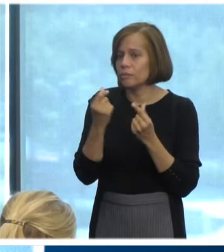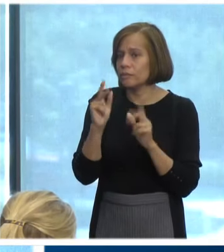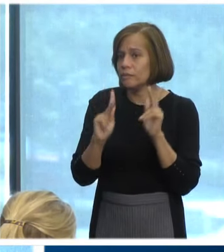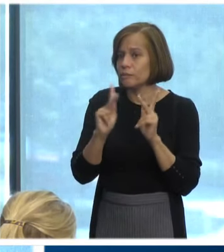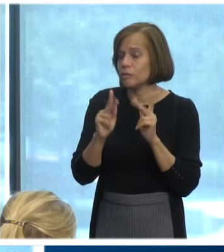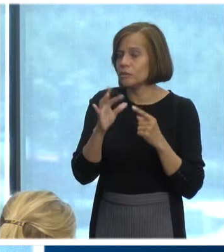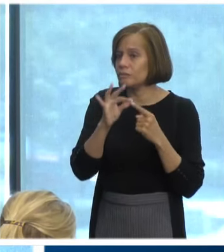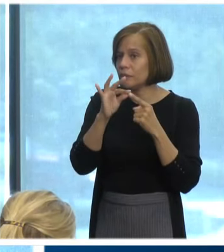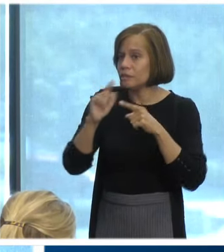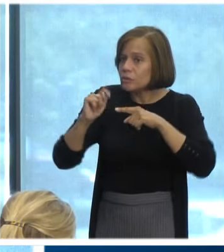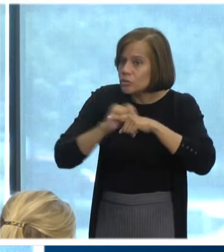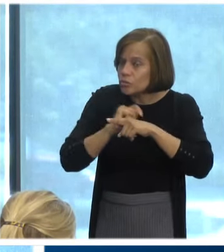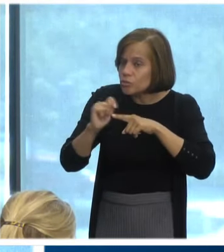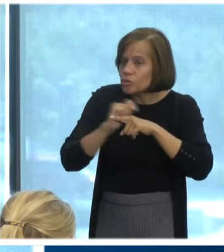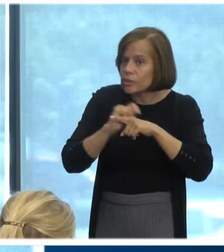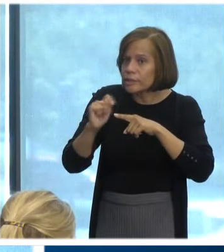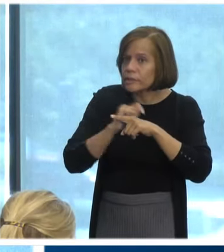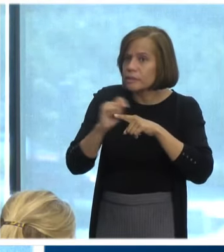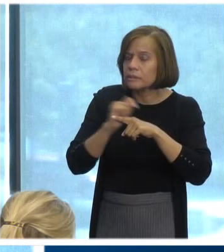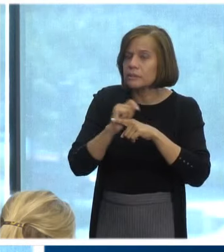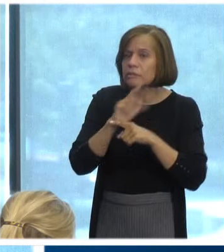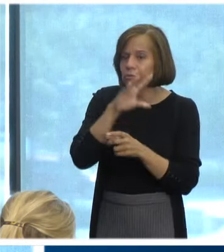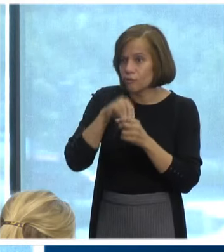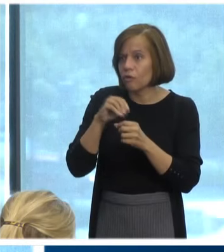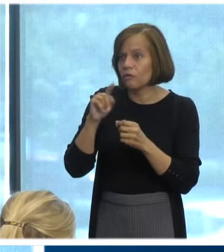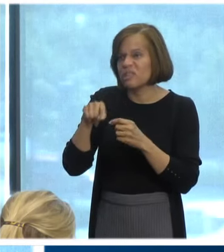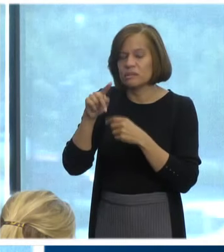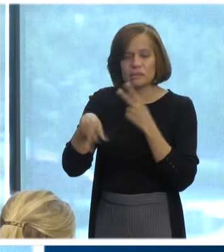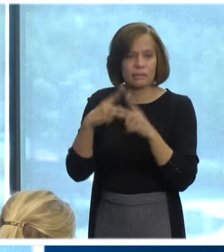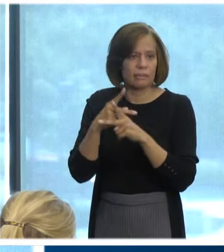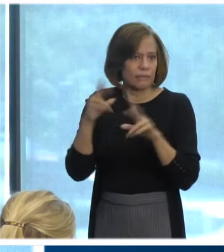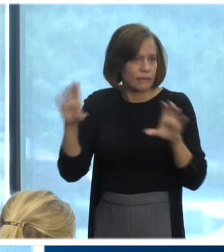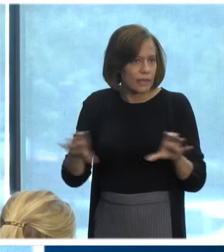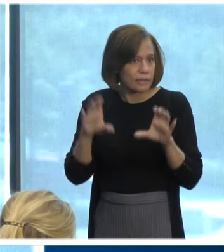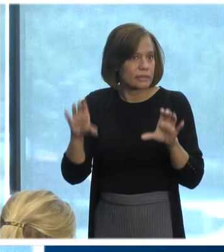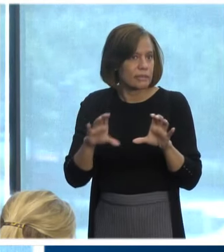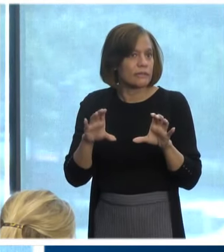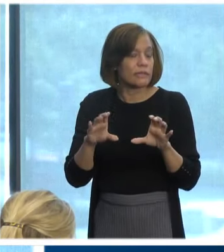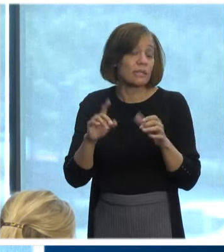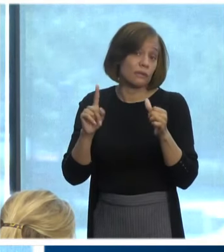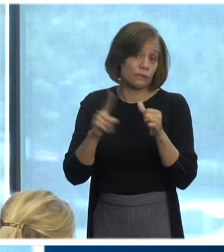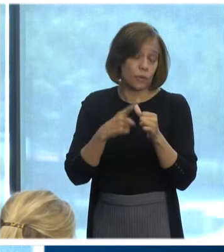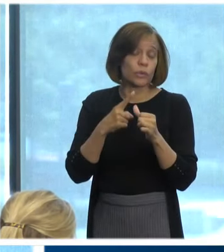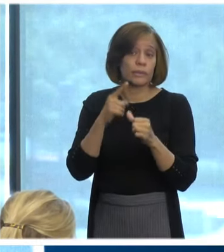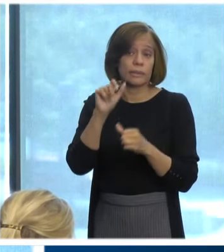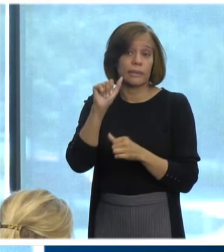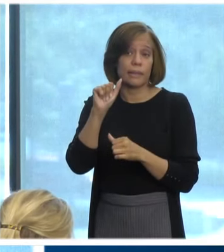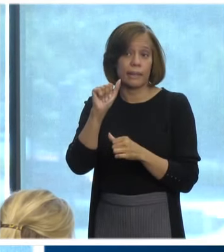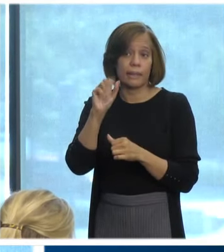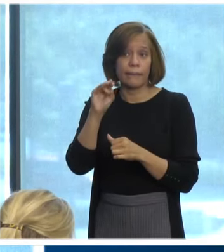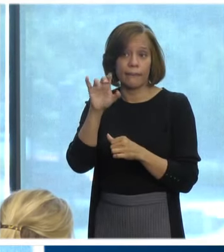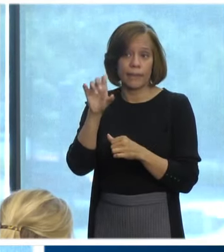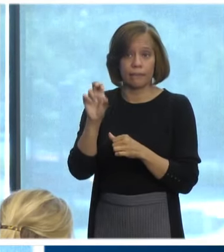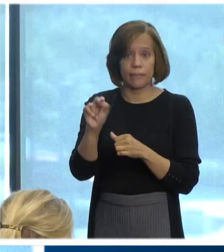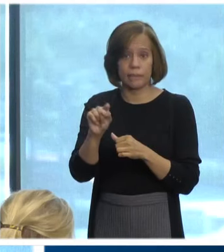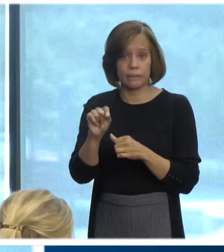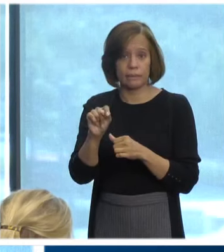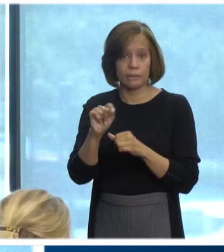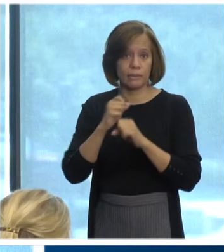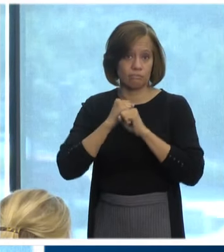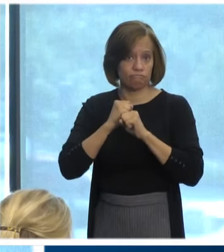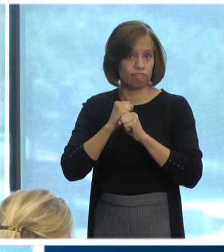to engage in this conduct and in these protest activities and First Amendment protected activities that are properly equipped